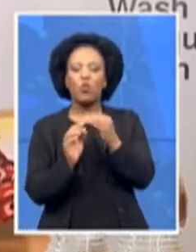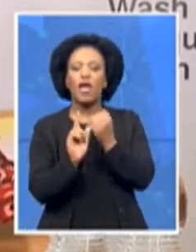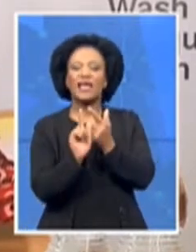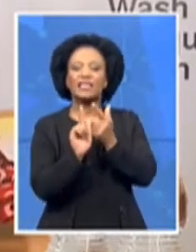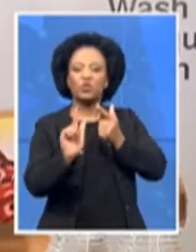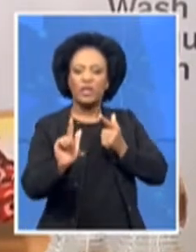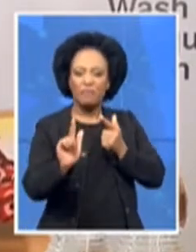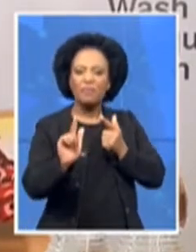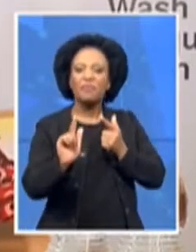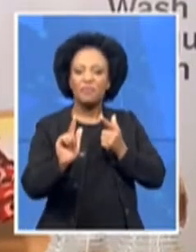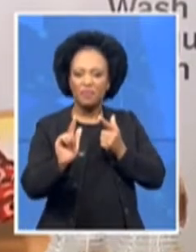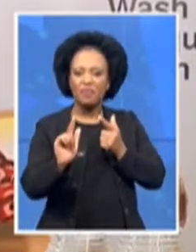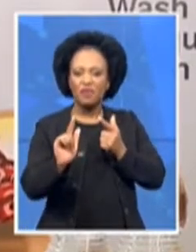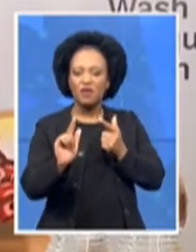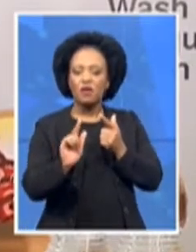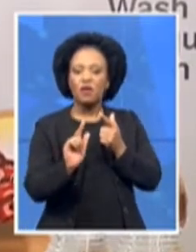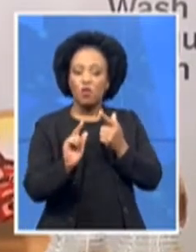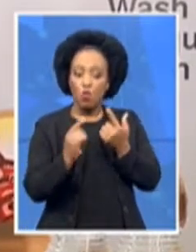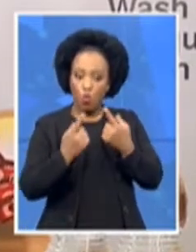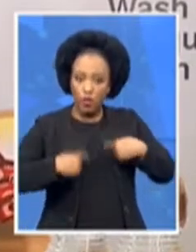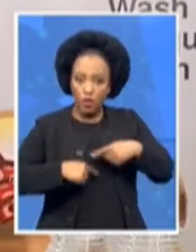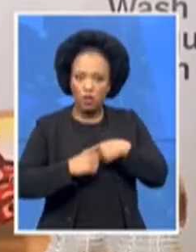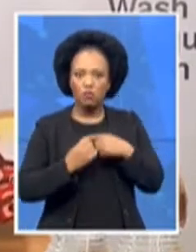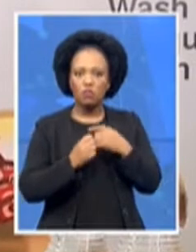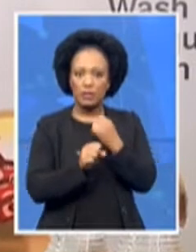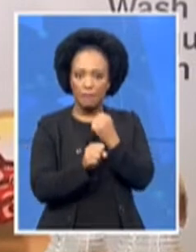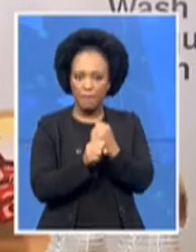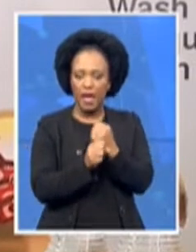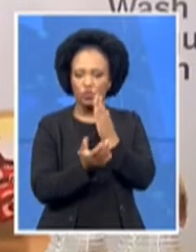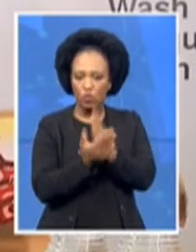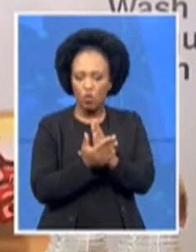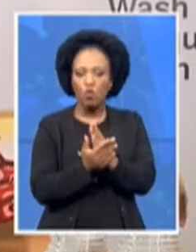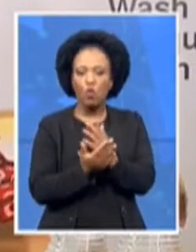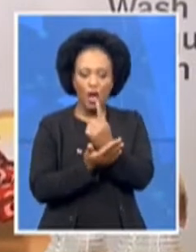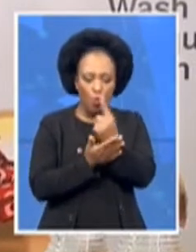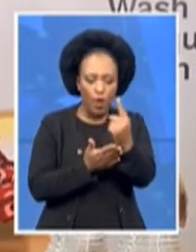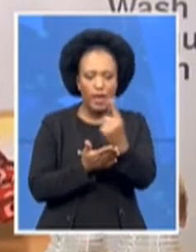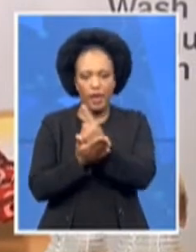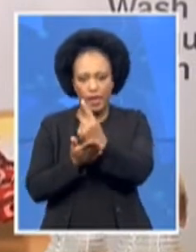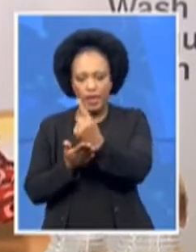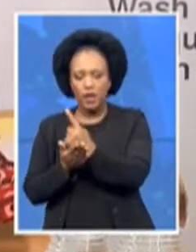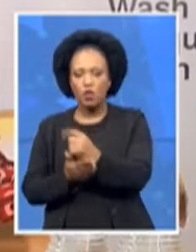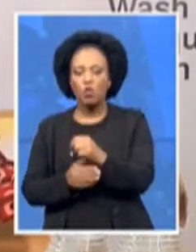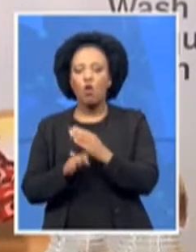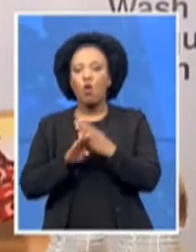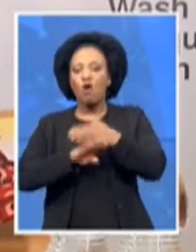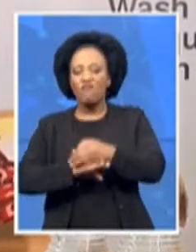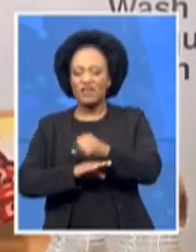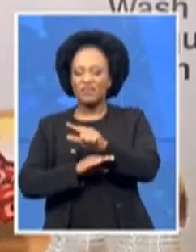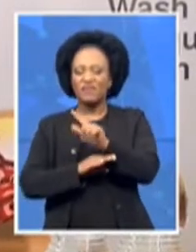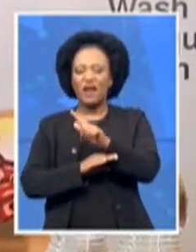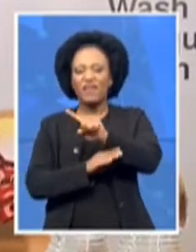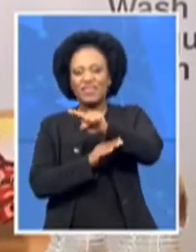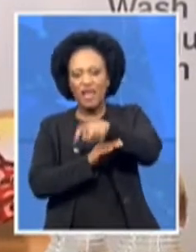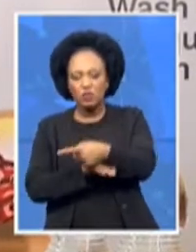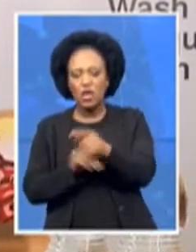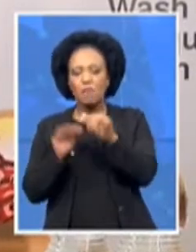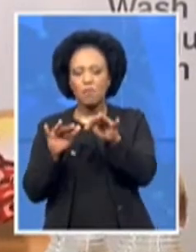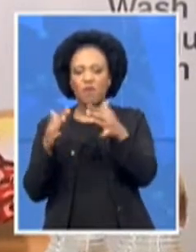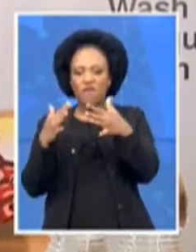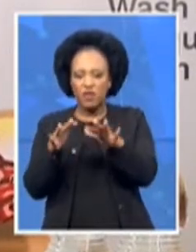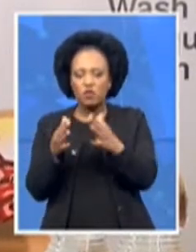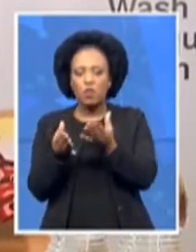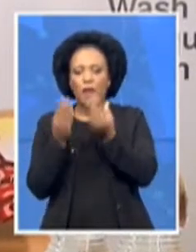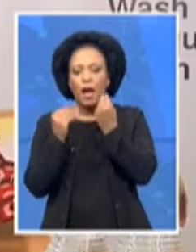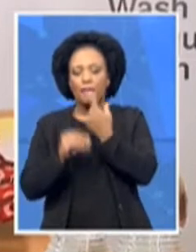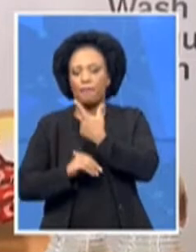towards making sure that every week we've got more than 75,000 people that we have vaccinated. Then we would be able